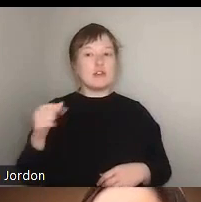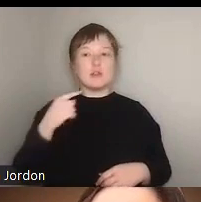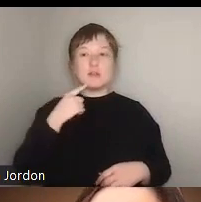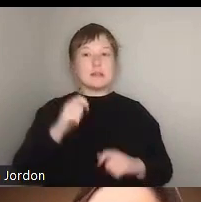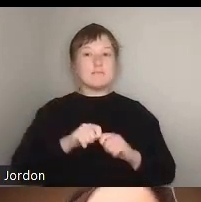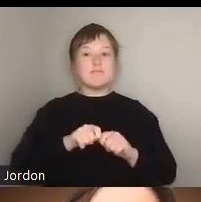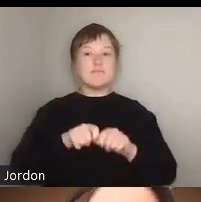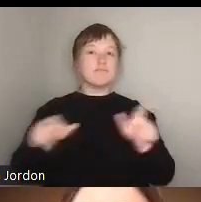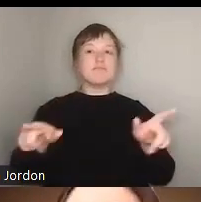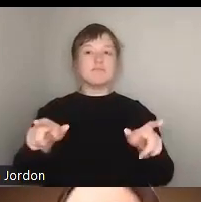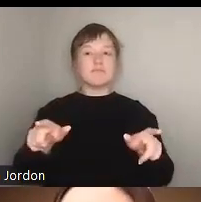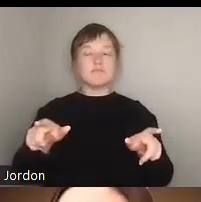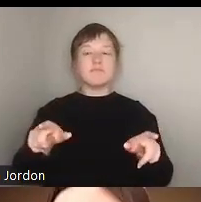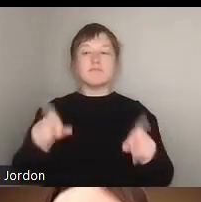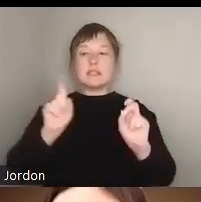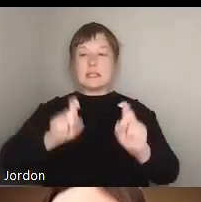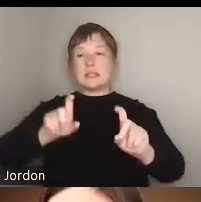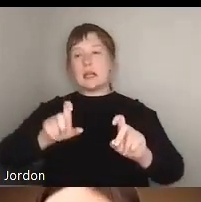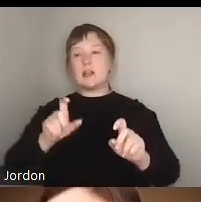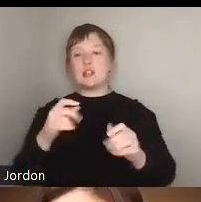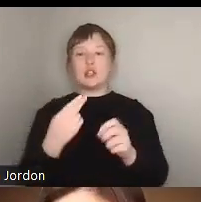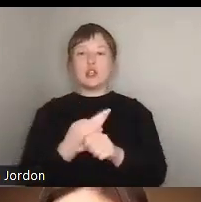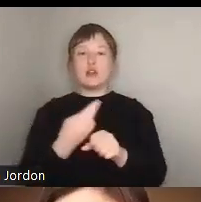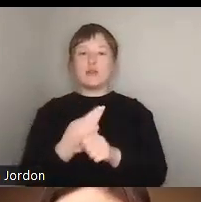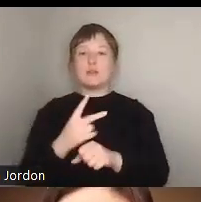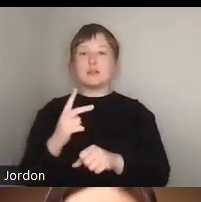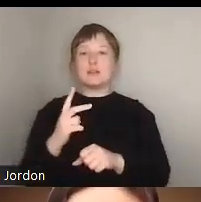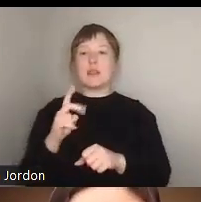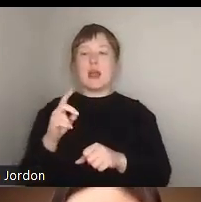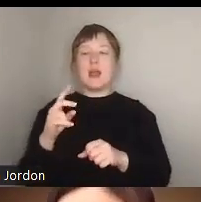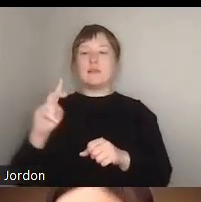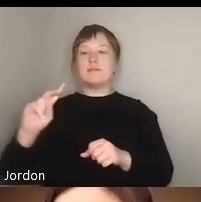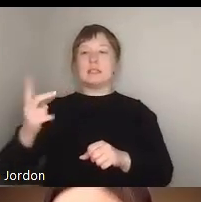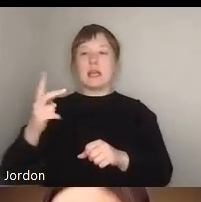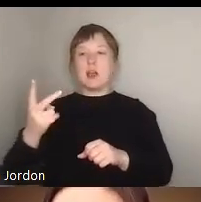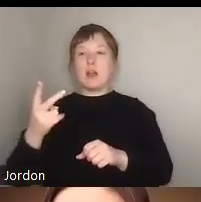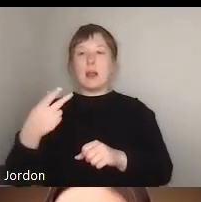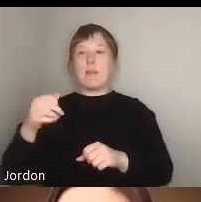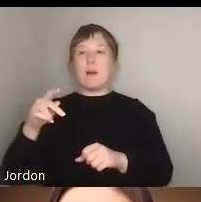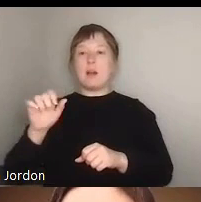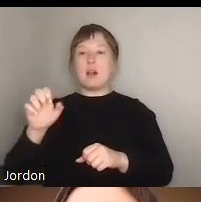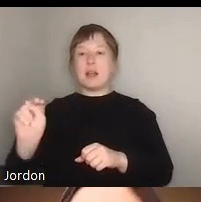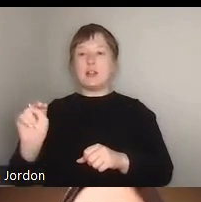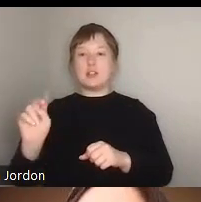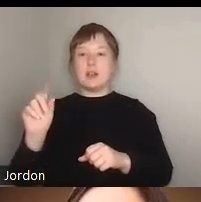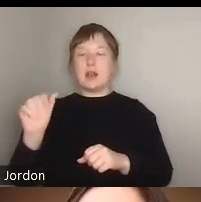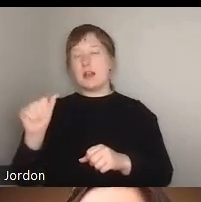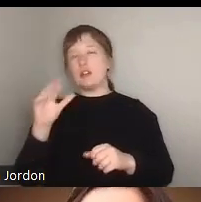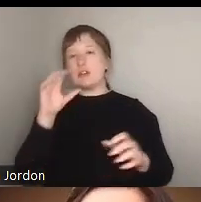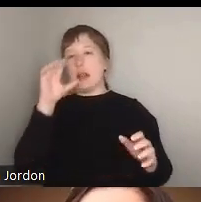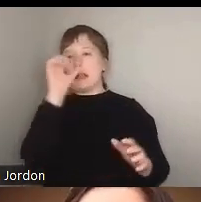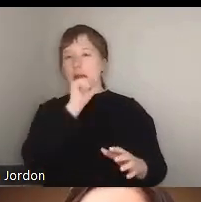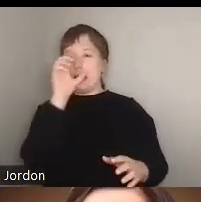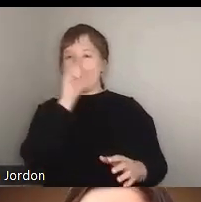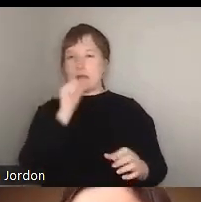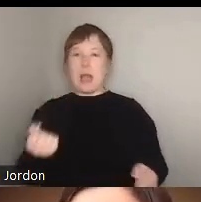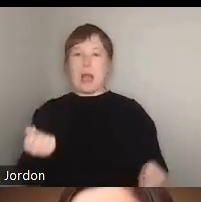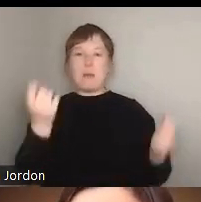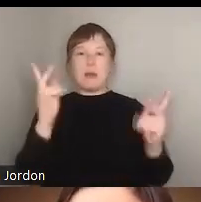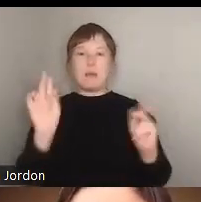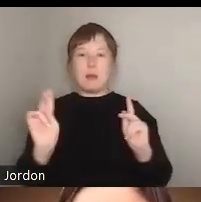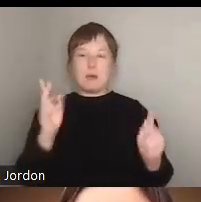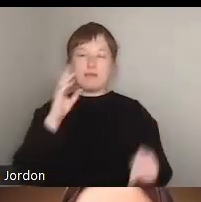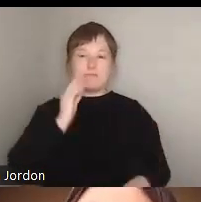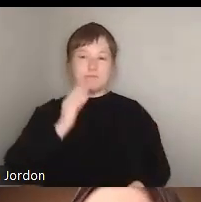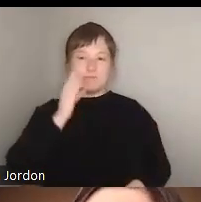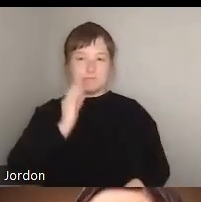the survey and using like secondary population data from the American Community Survey to sort of estimate how many people were experiencing